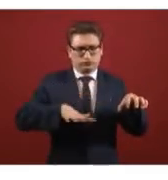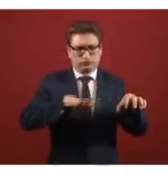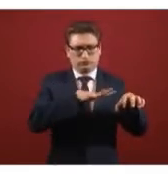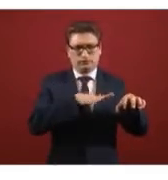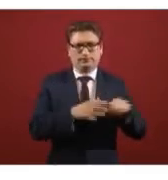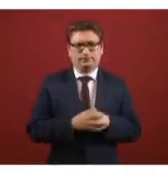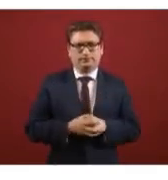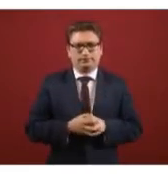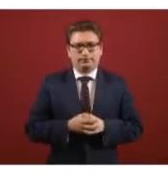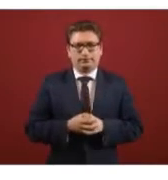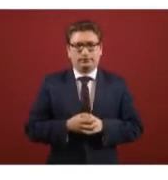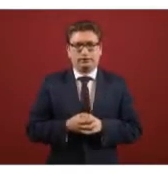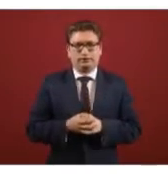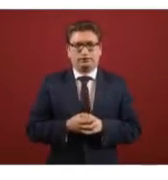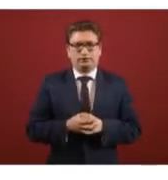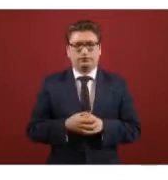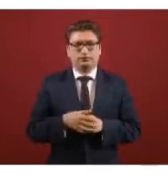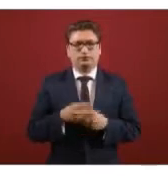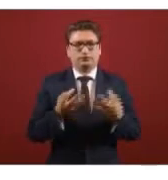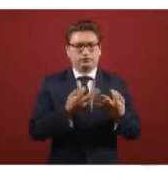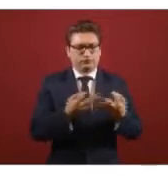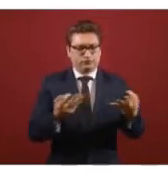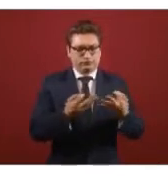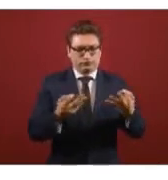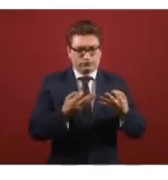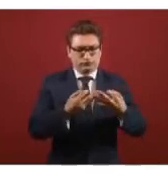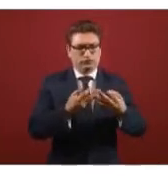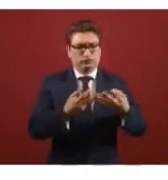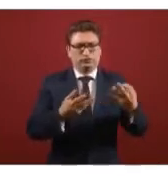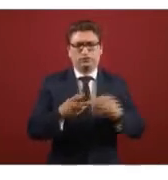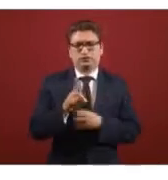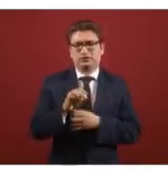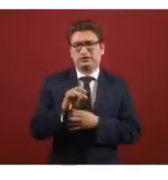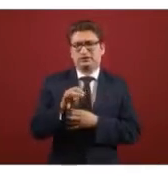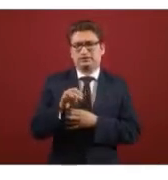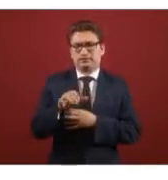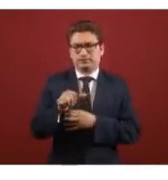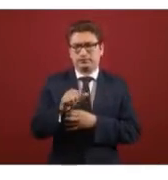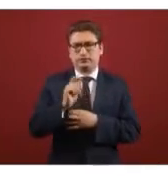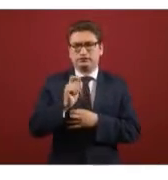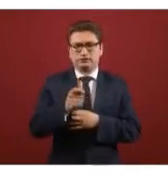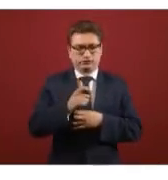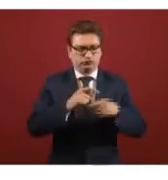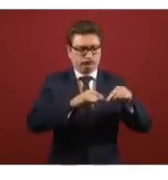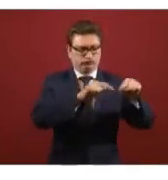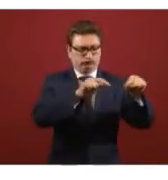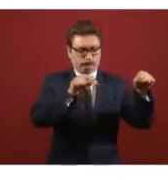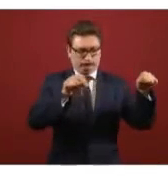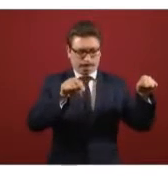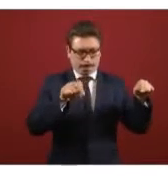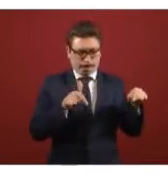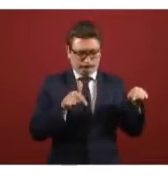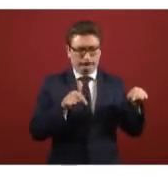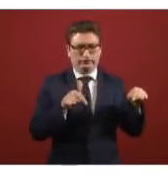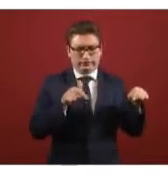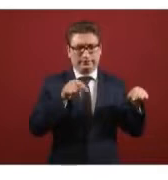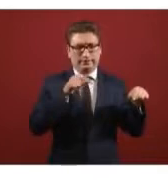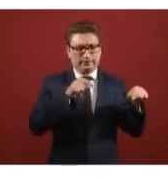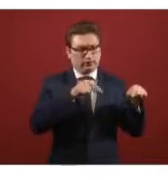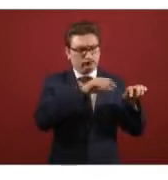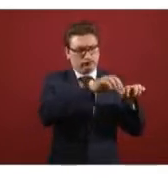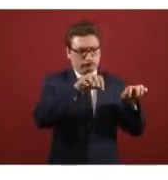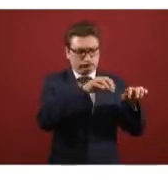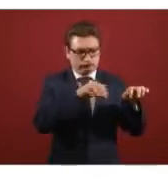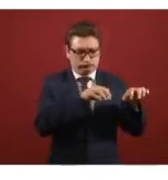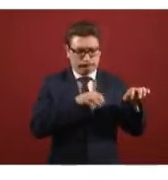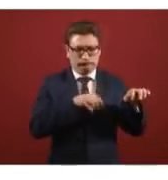We un terreno de diadema, call it a diadem forma que tiene, because it's y got ahí the shape están of a colocadas diadem, a